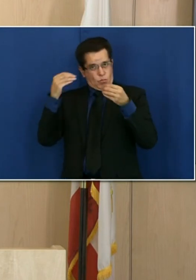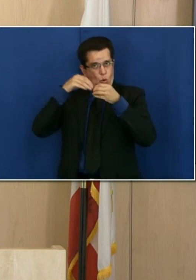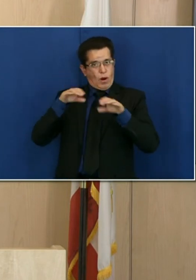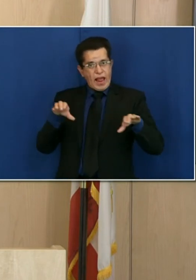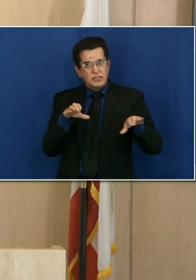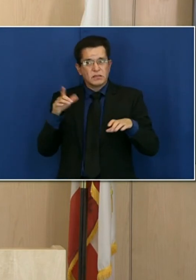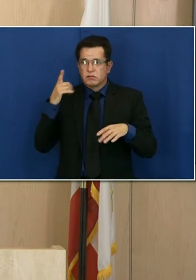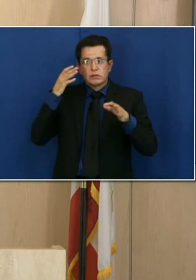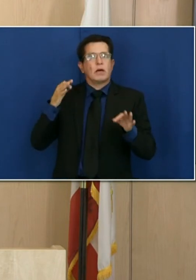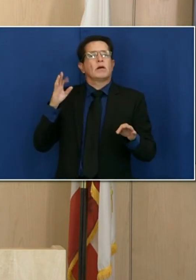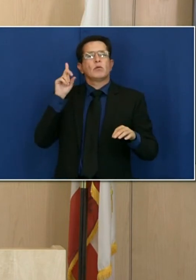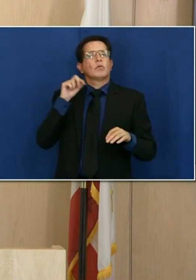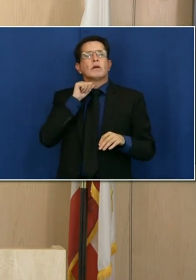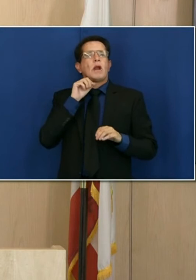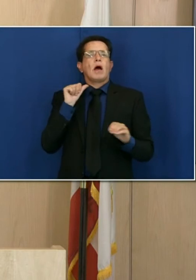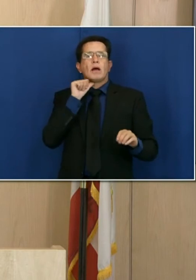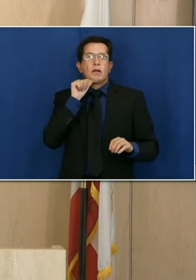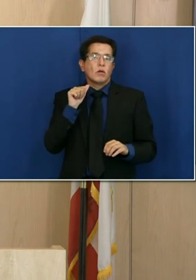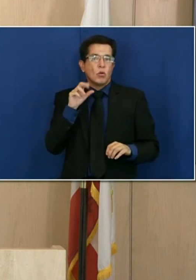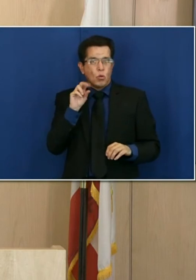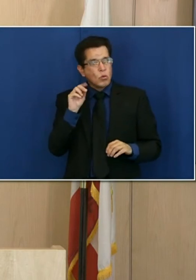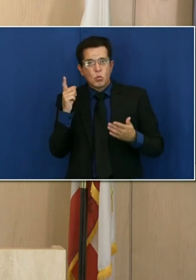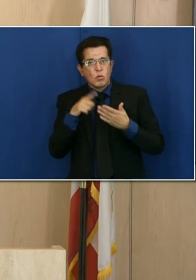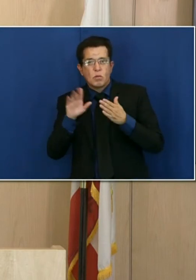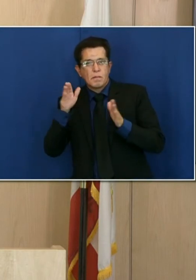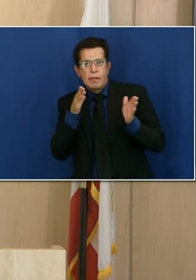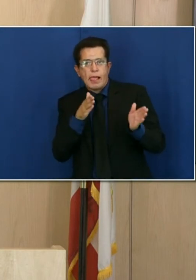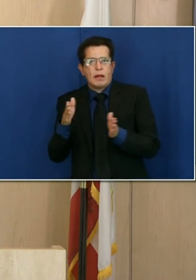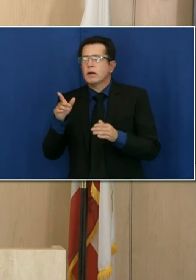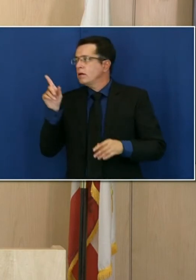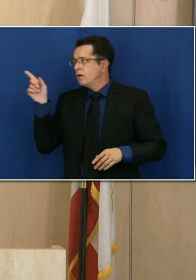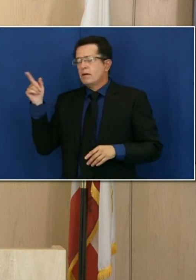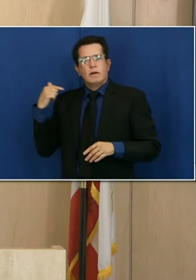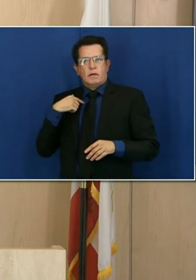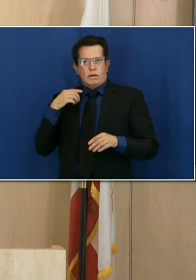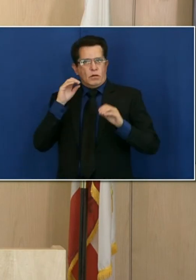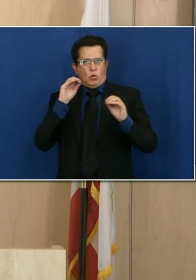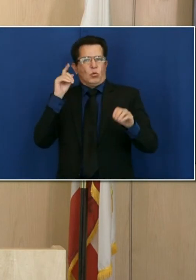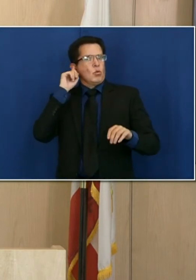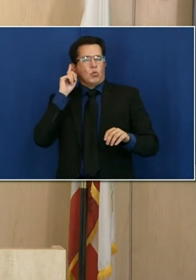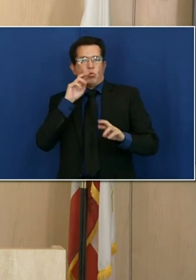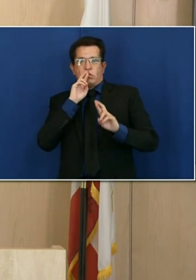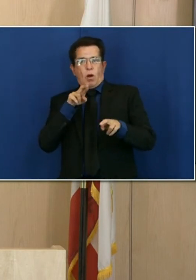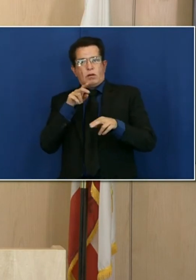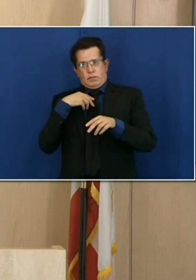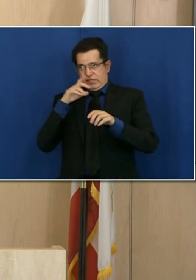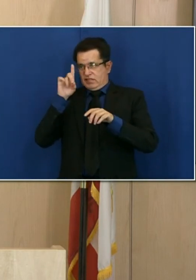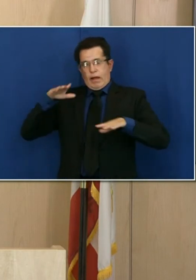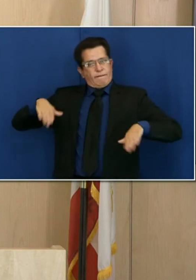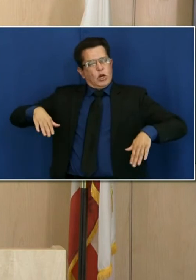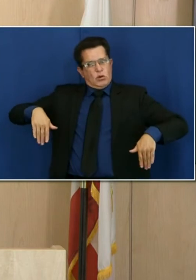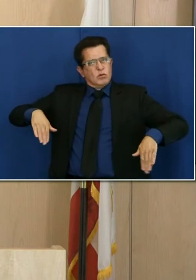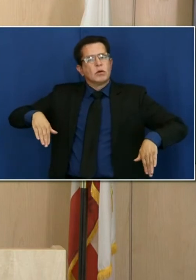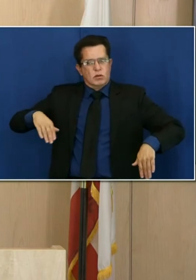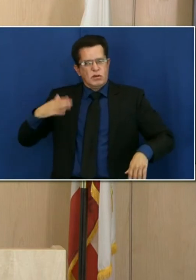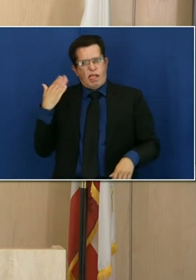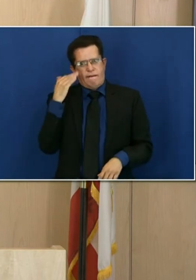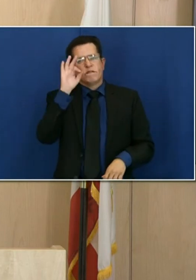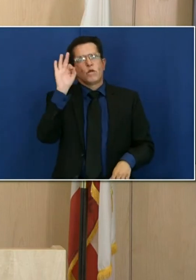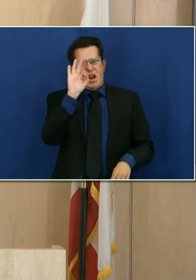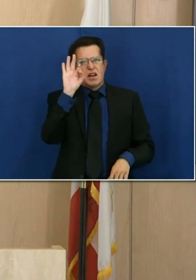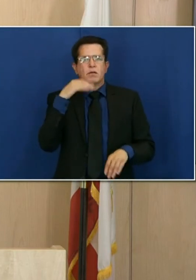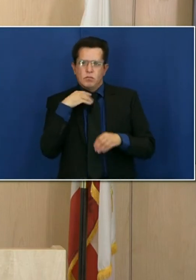action. Okay, I haven't heard any responses from the mayors to that letter that went out on Friday. Obviously, we do know